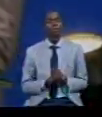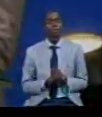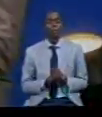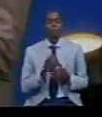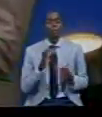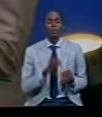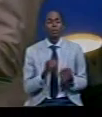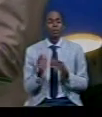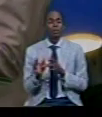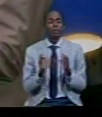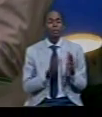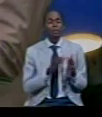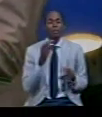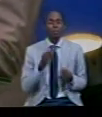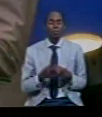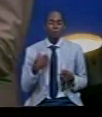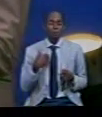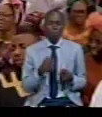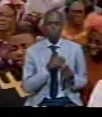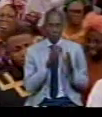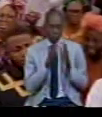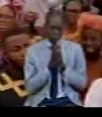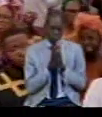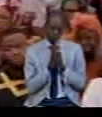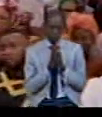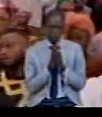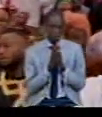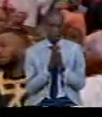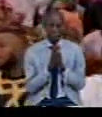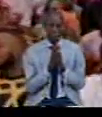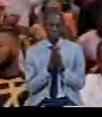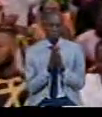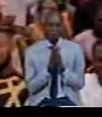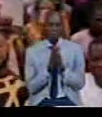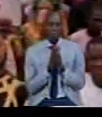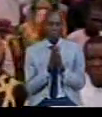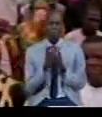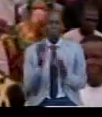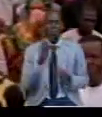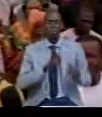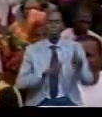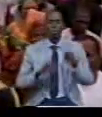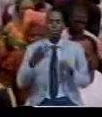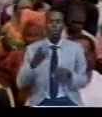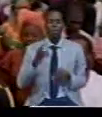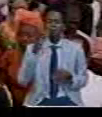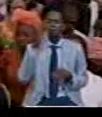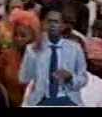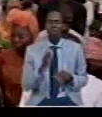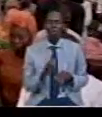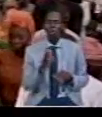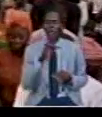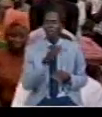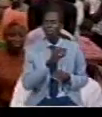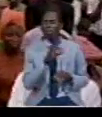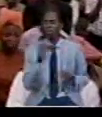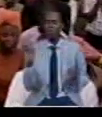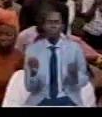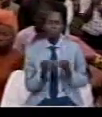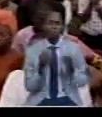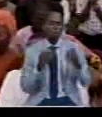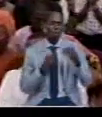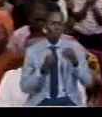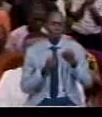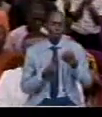In Jesus' name we pray. The people of God, we are no longer under the limitation of the Old Testament. I said,